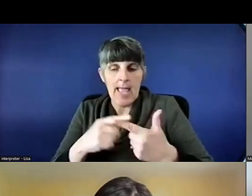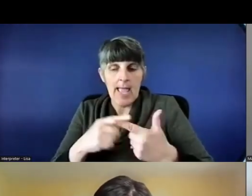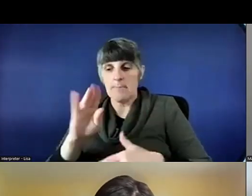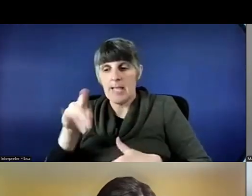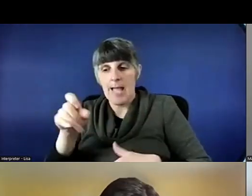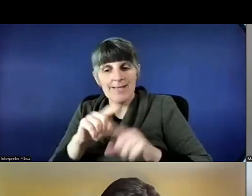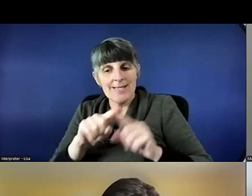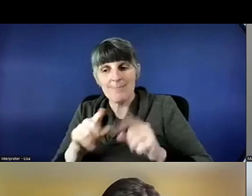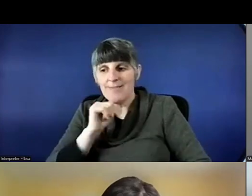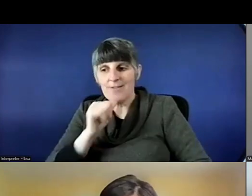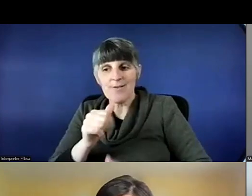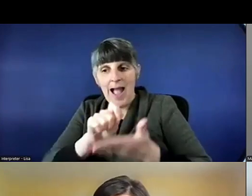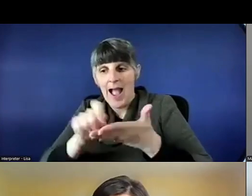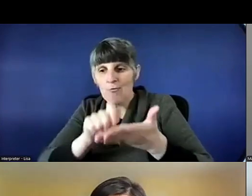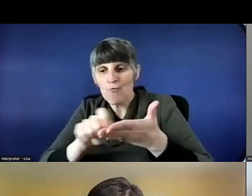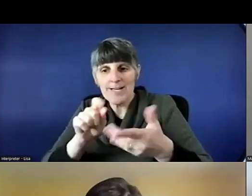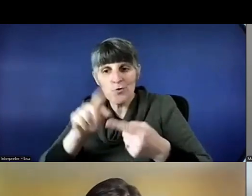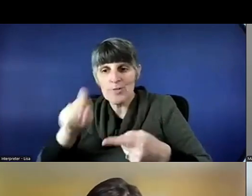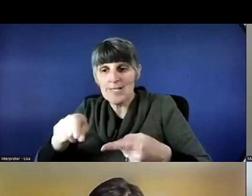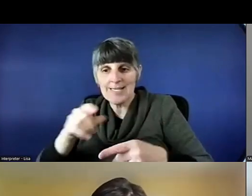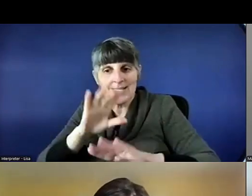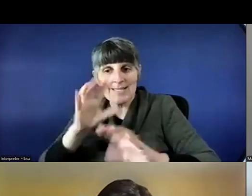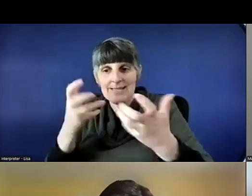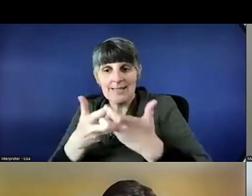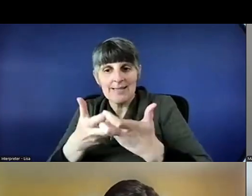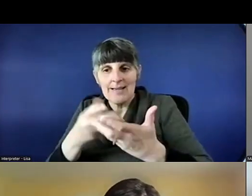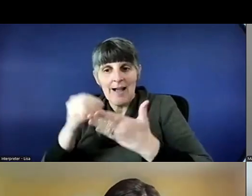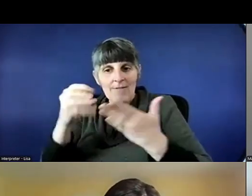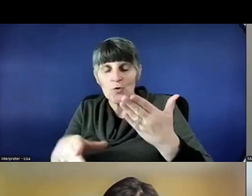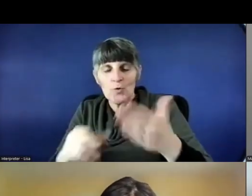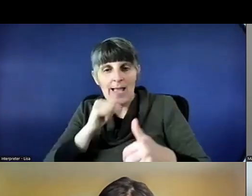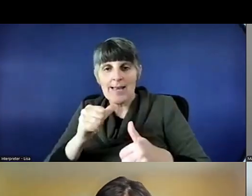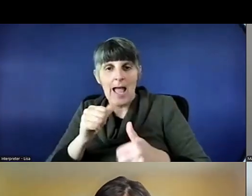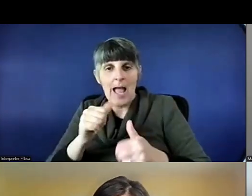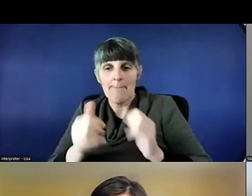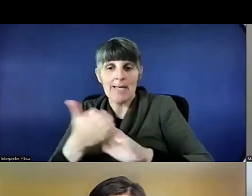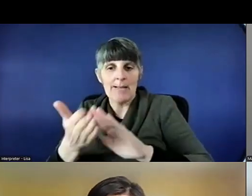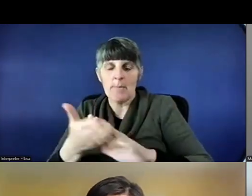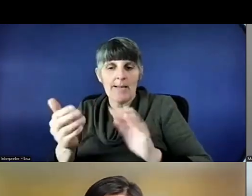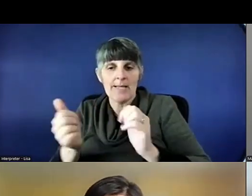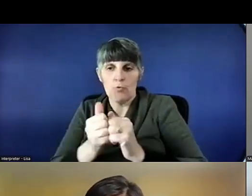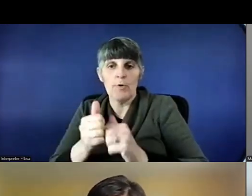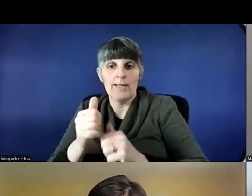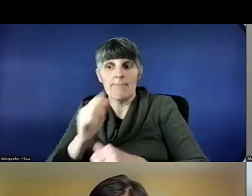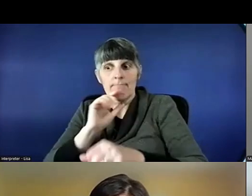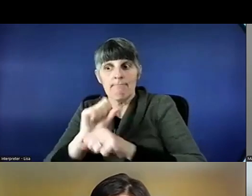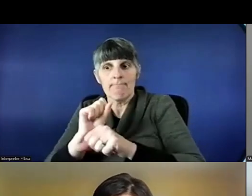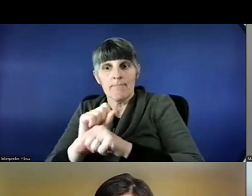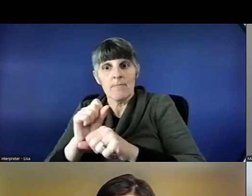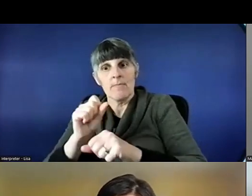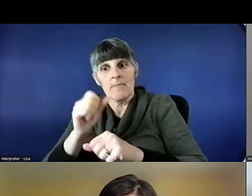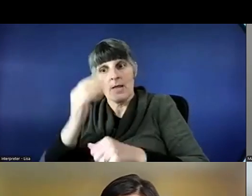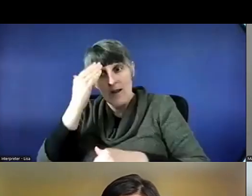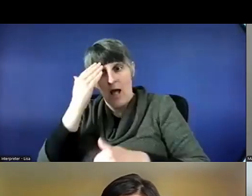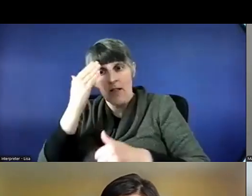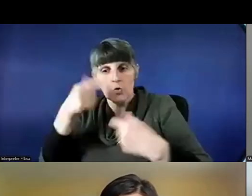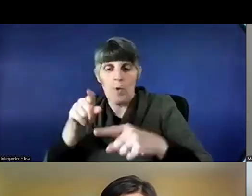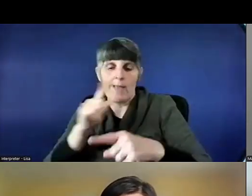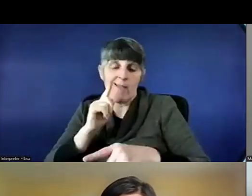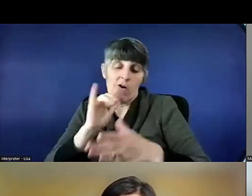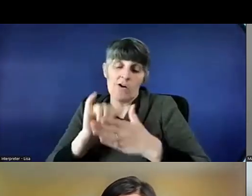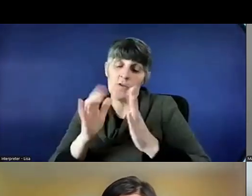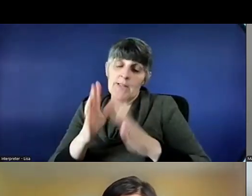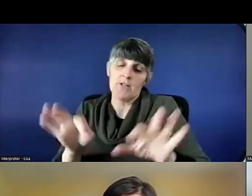they're not written to the needs of the student, and they're not being implemented with fidelity when they are. And so those pieces are